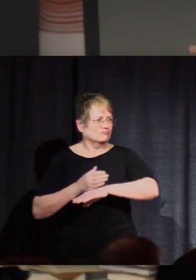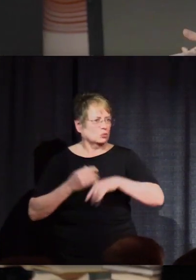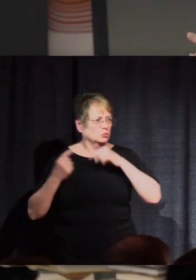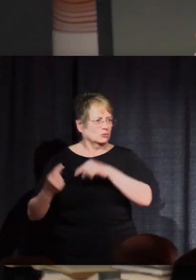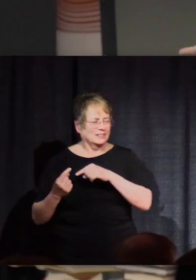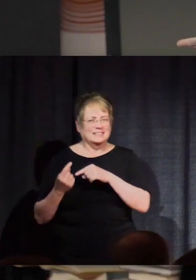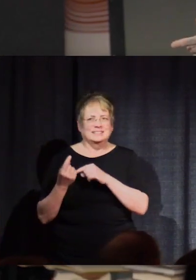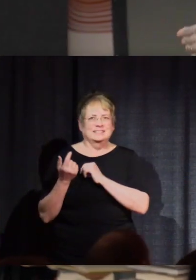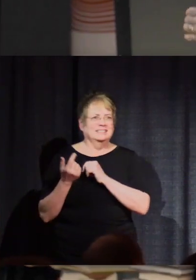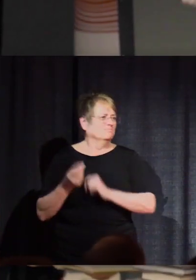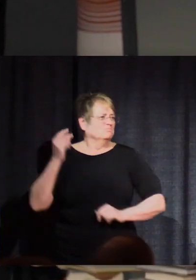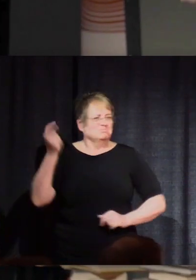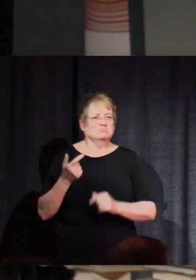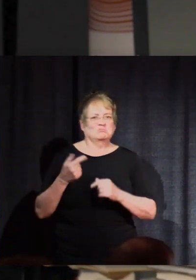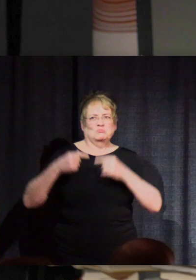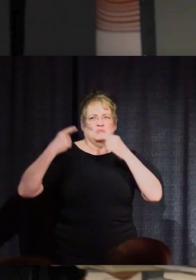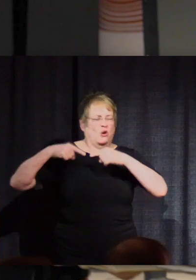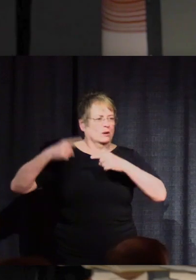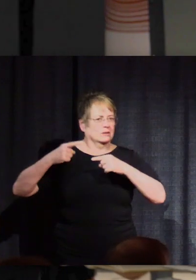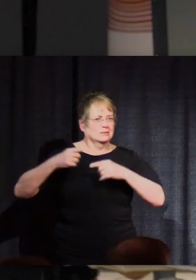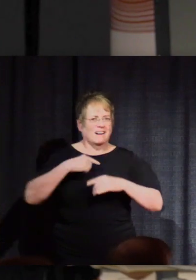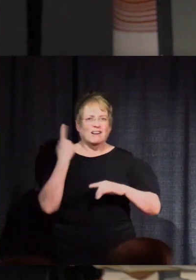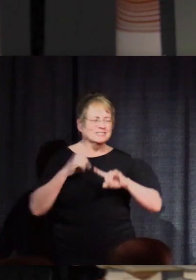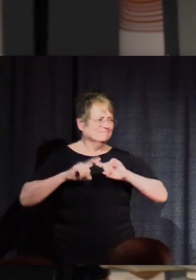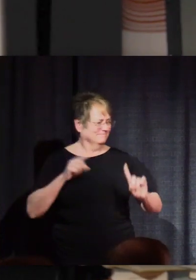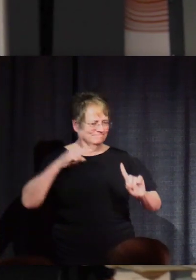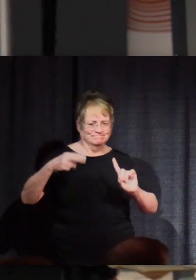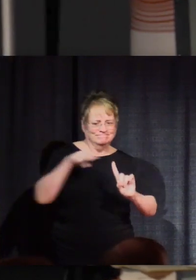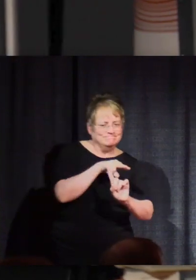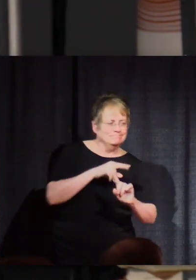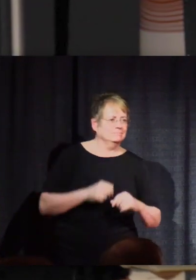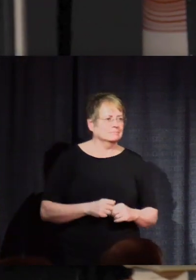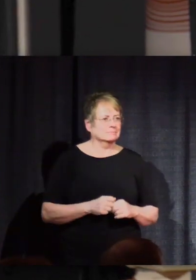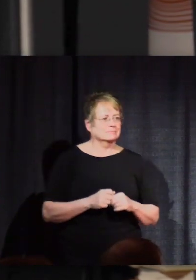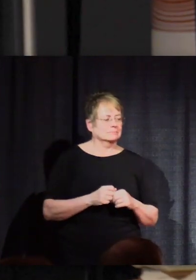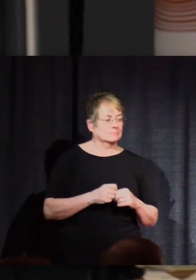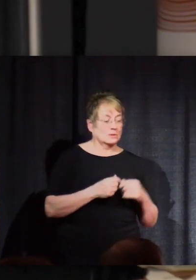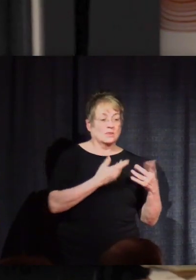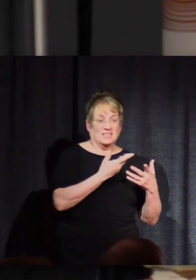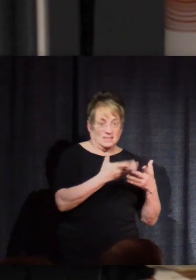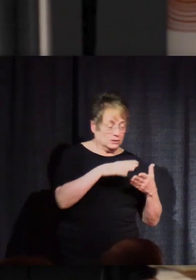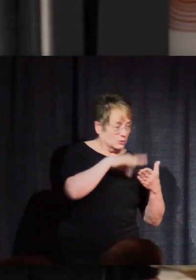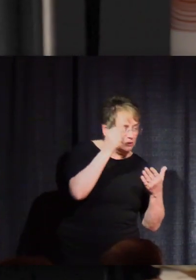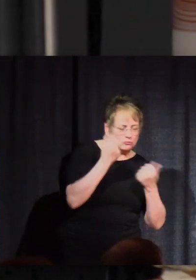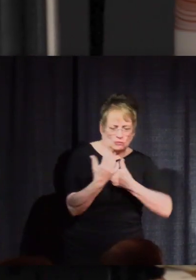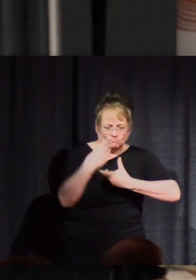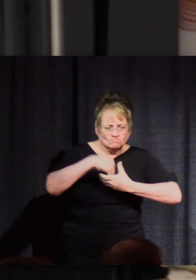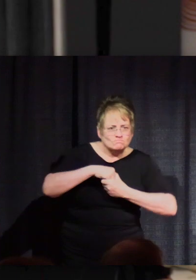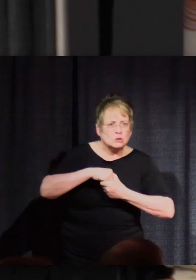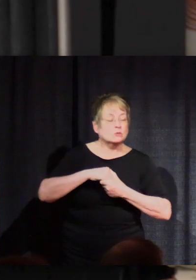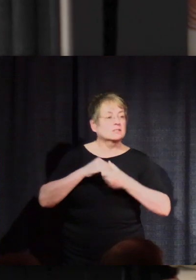would lead to an argument. We were not on the same page. I tried to incorporate the things that I was learning,